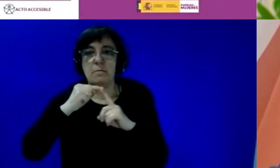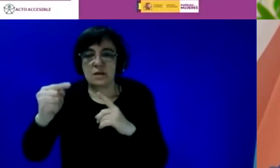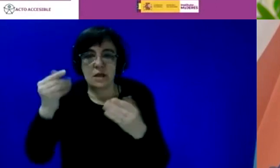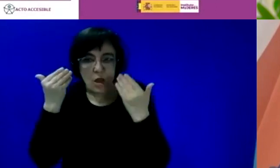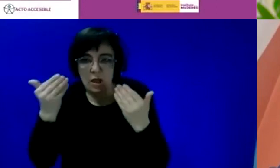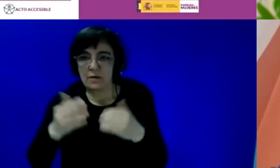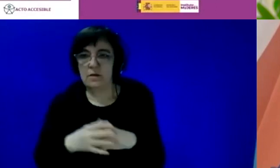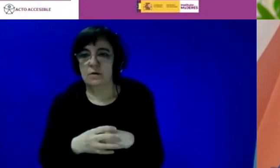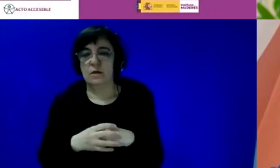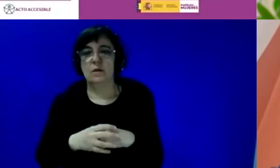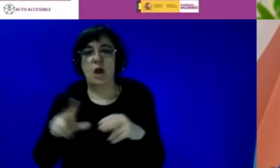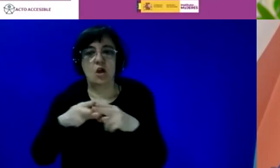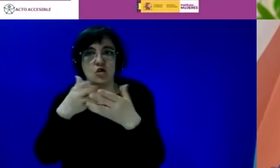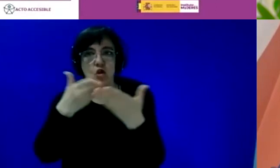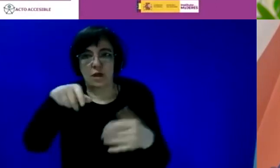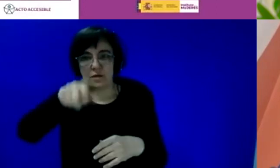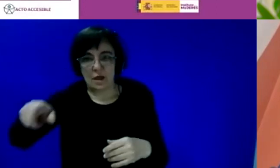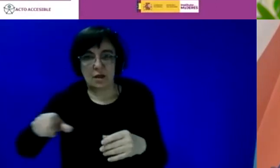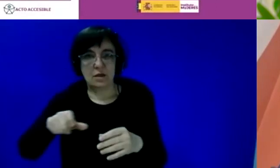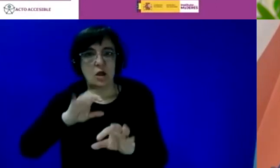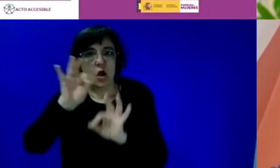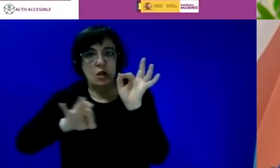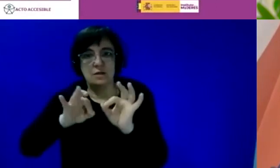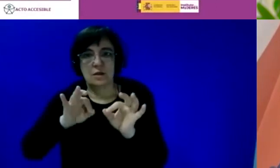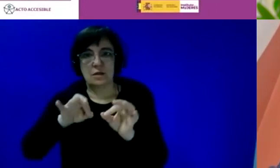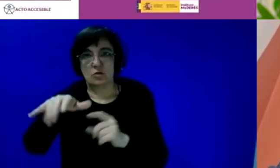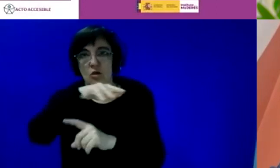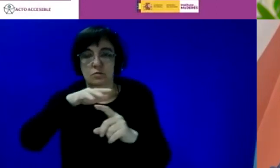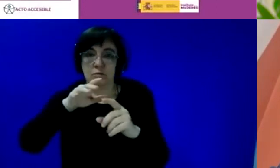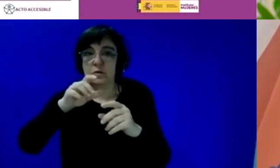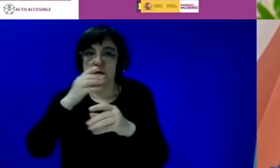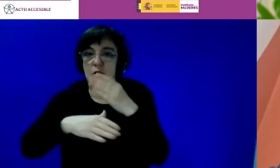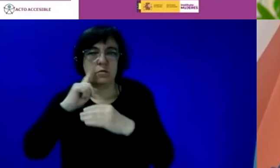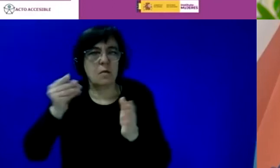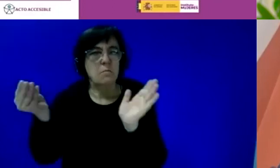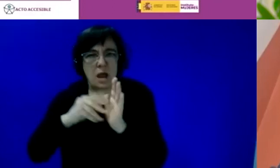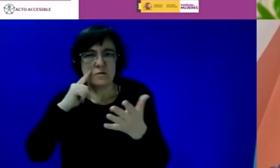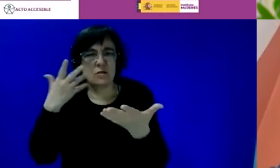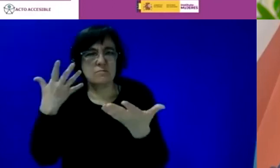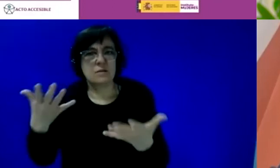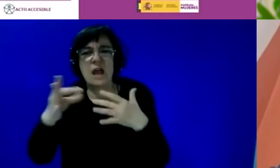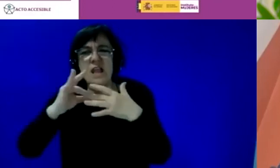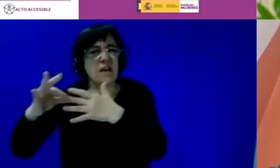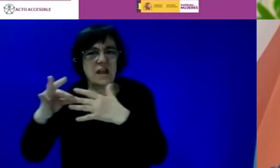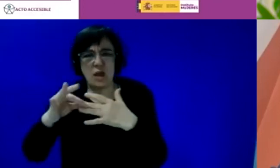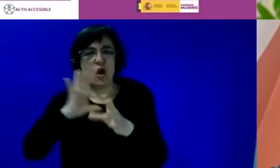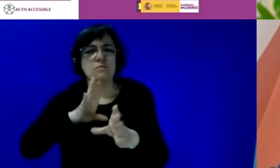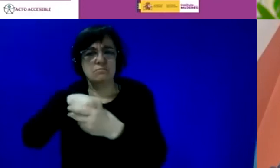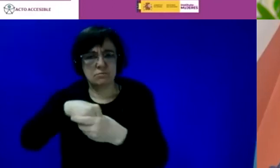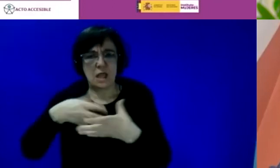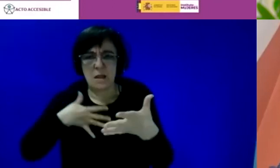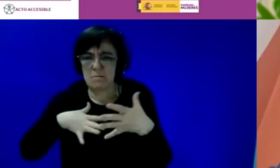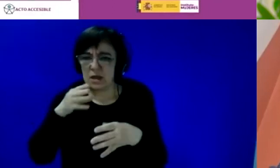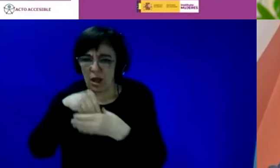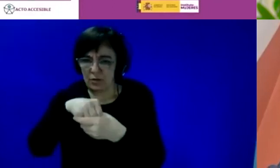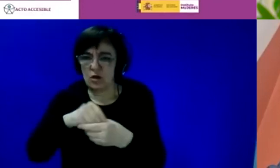first message is a message of thanks to civil society, the disability movement. You are showing once